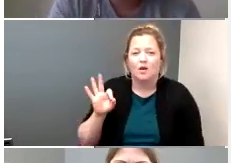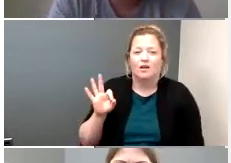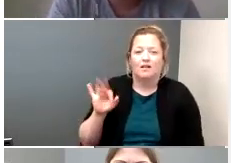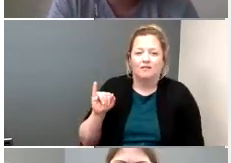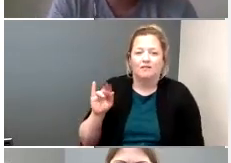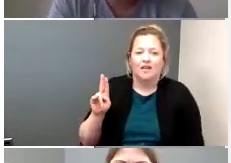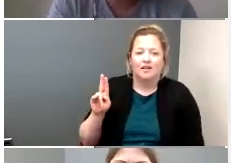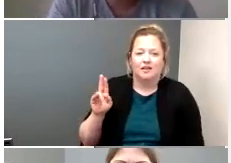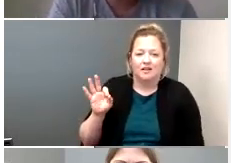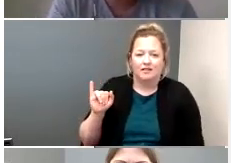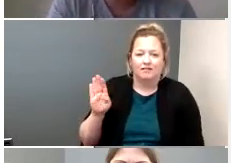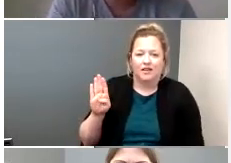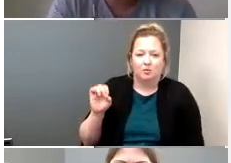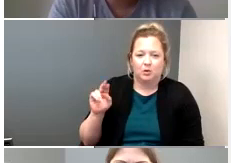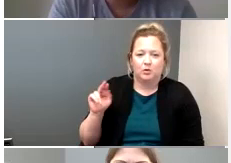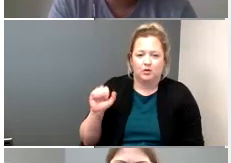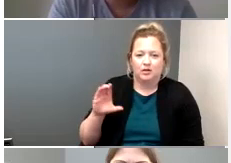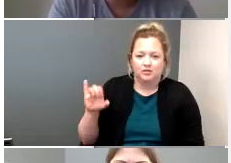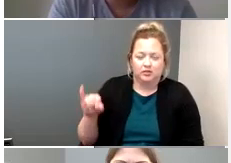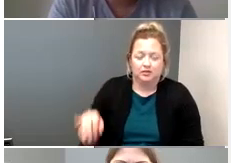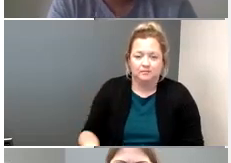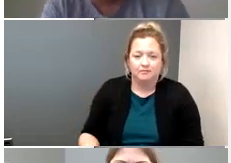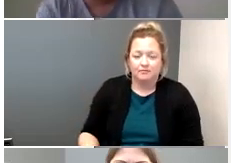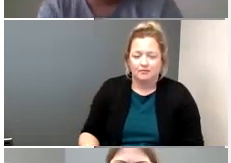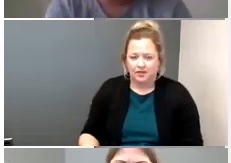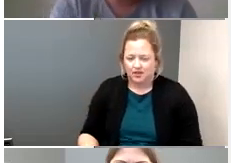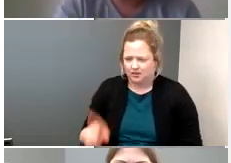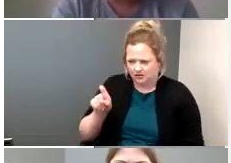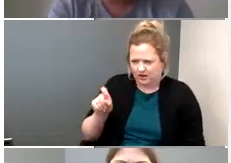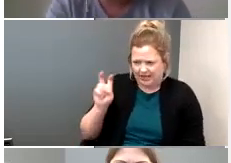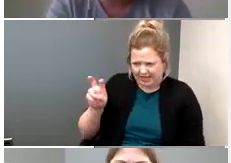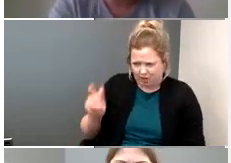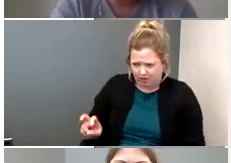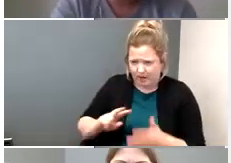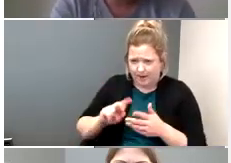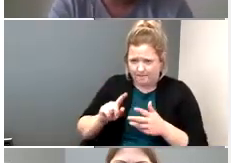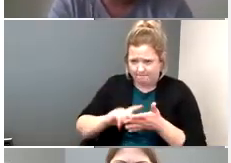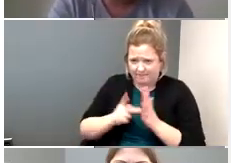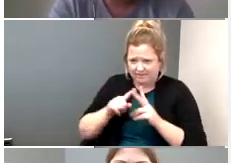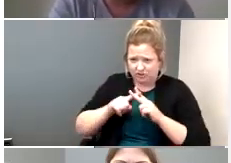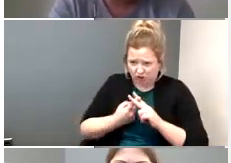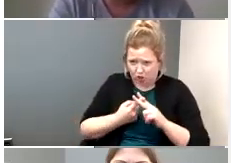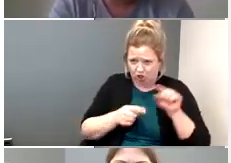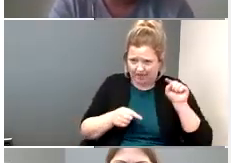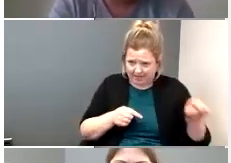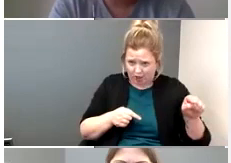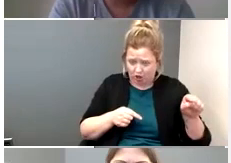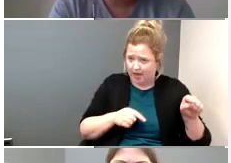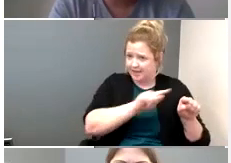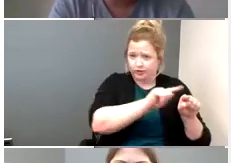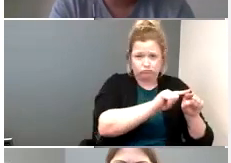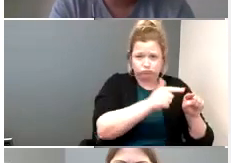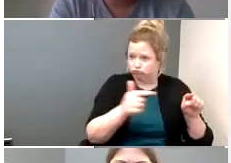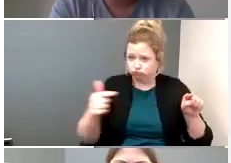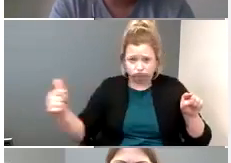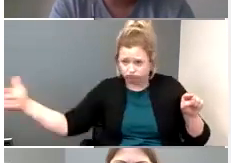faster? And so iterative is starting from the beginning and just going down the line, right? Yes, yes. And so